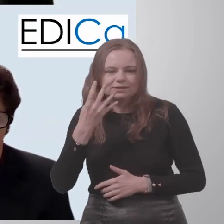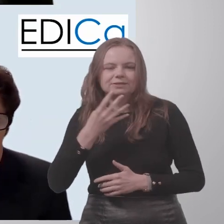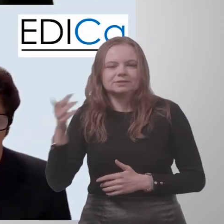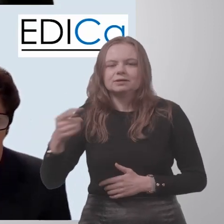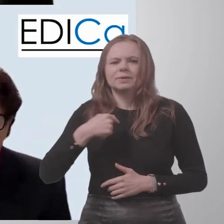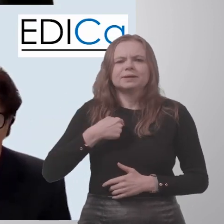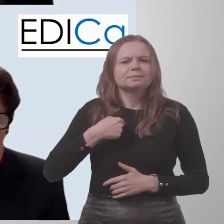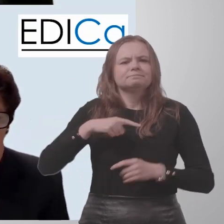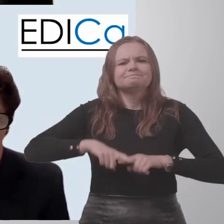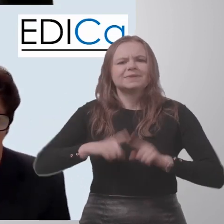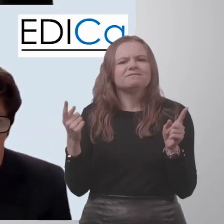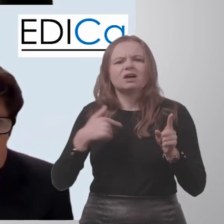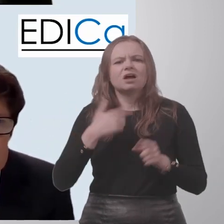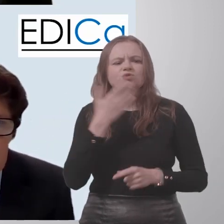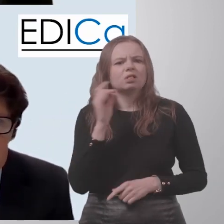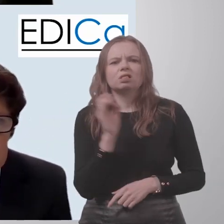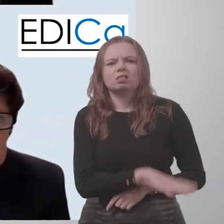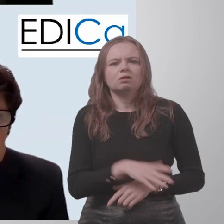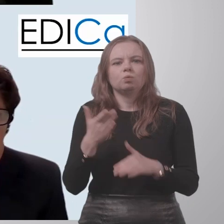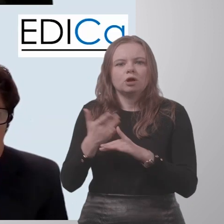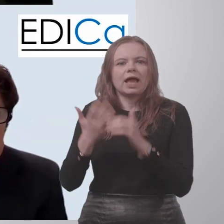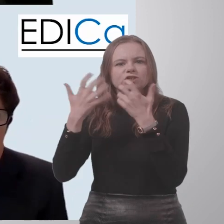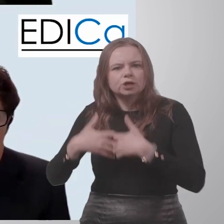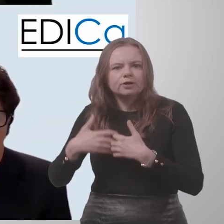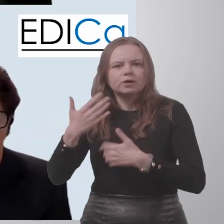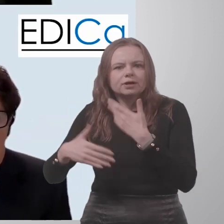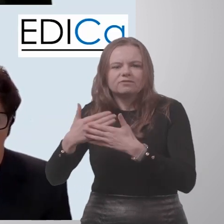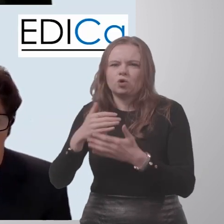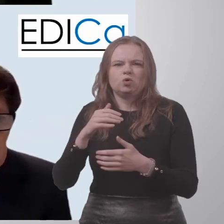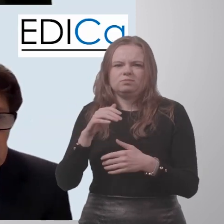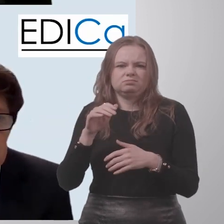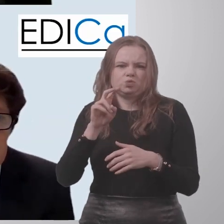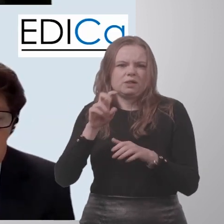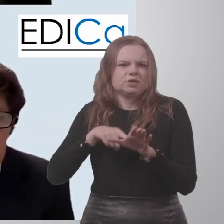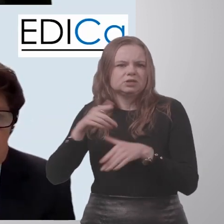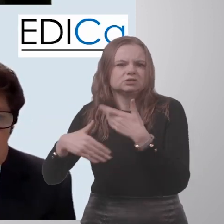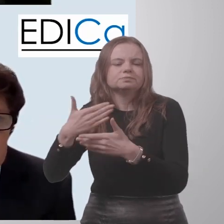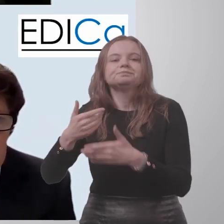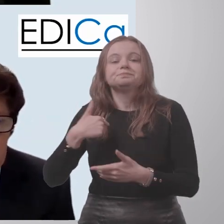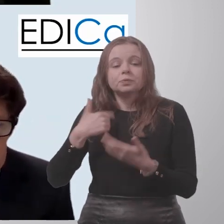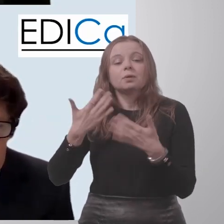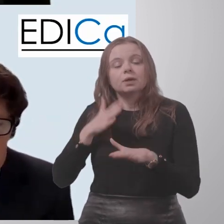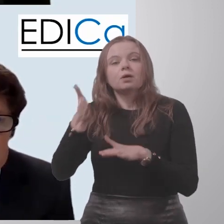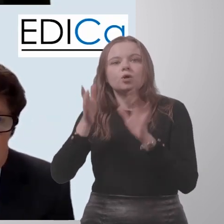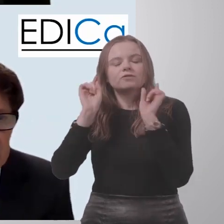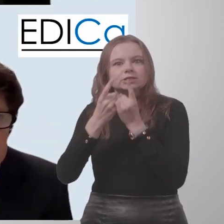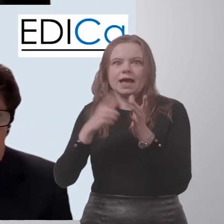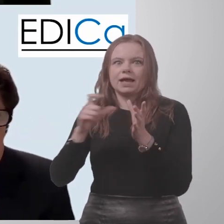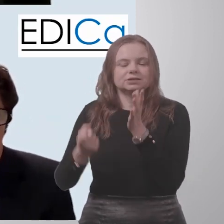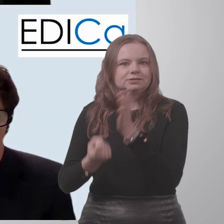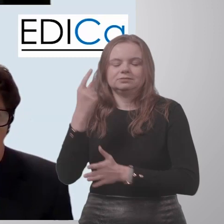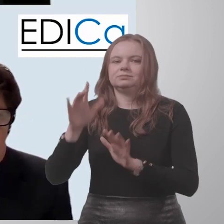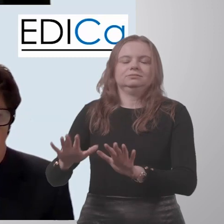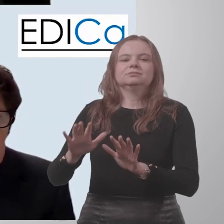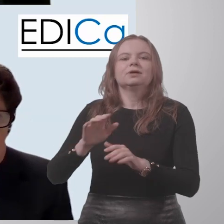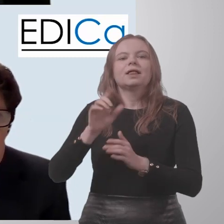flunked school. I worked in engineering like my dad for about 10, 12 years. Ended up at university just by accident in my late 20s, and then 7